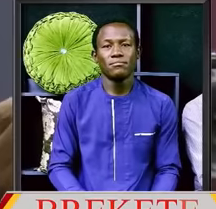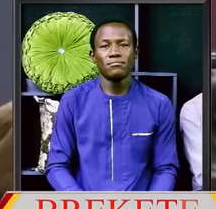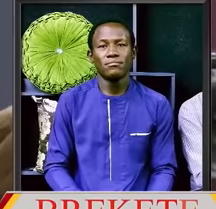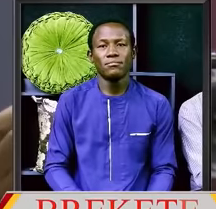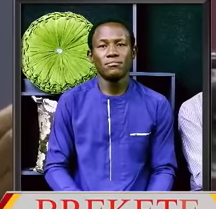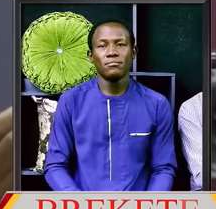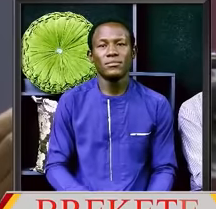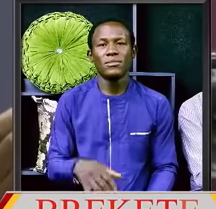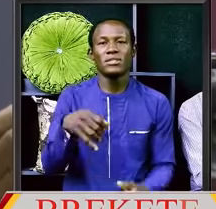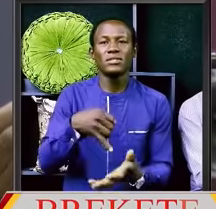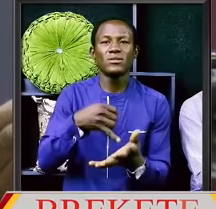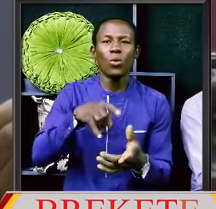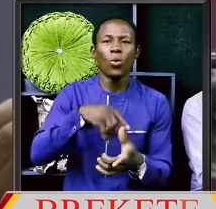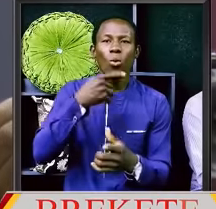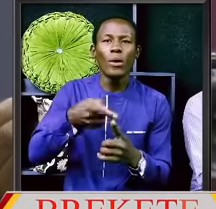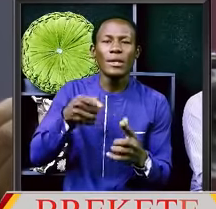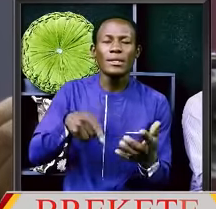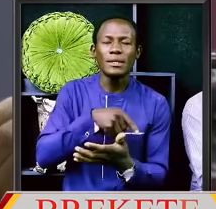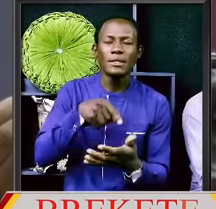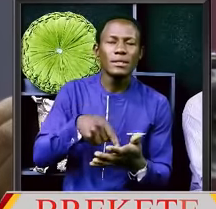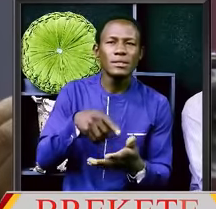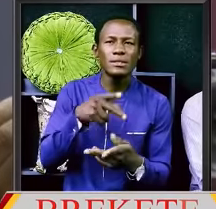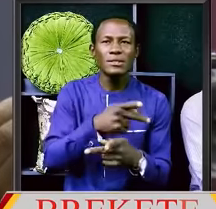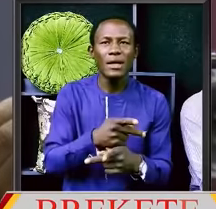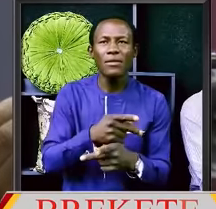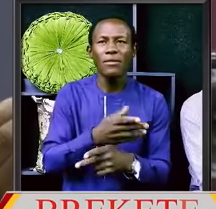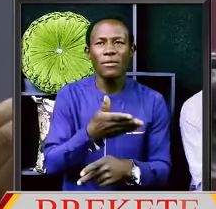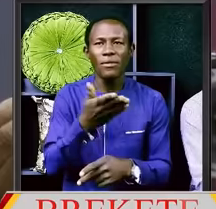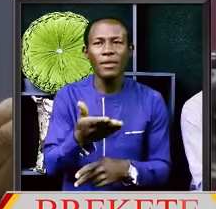Now, when this kind of thing happened to you,